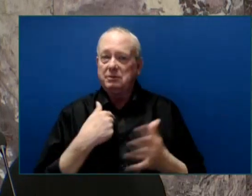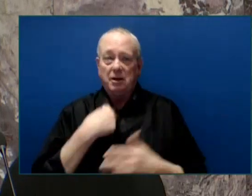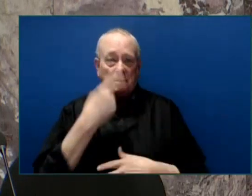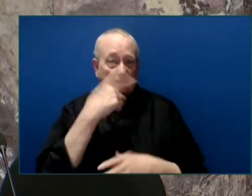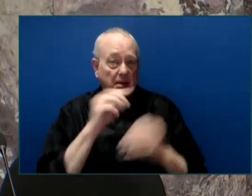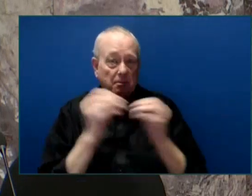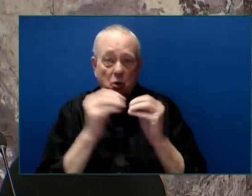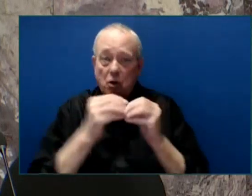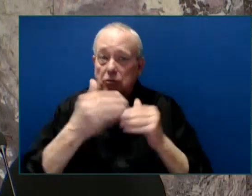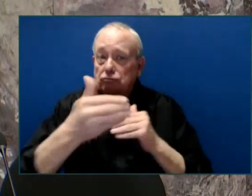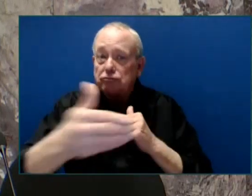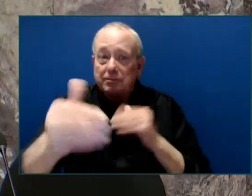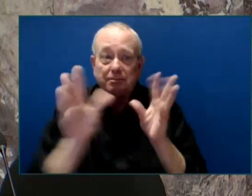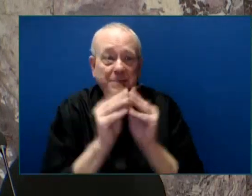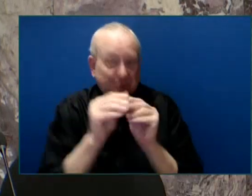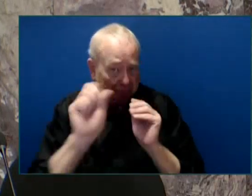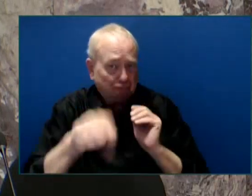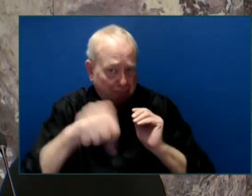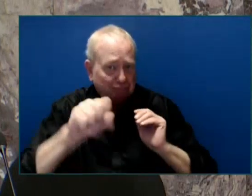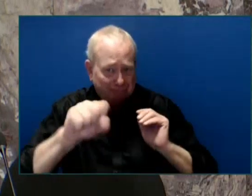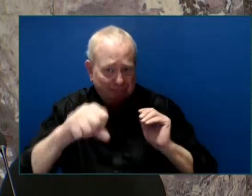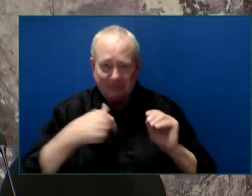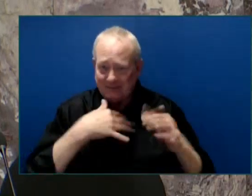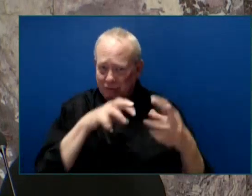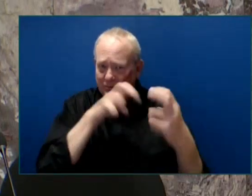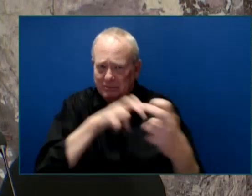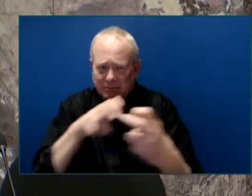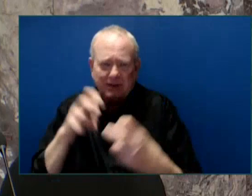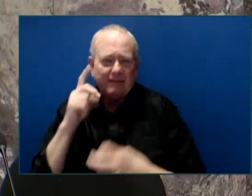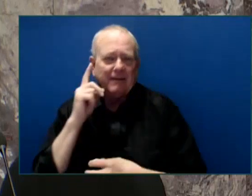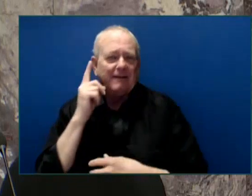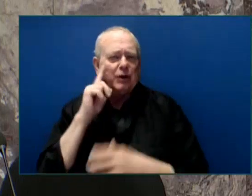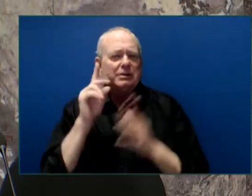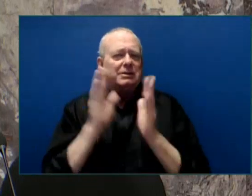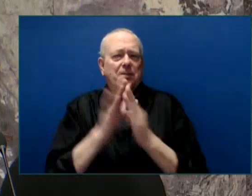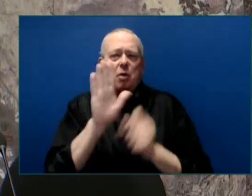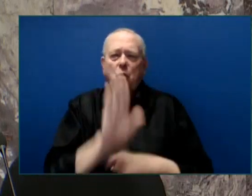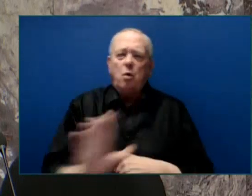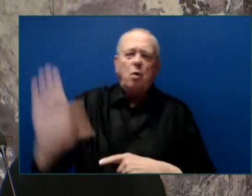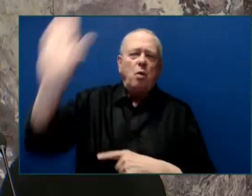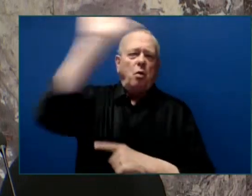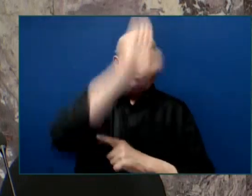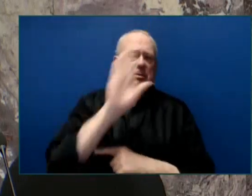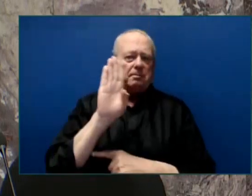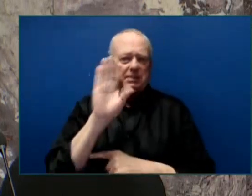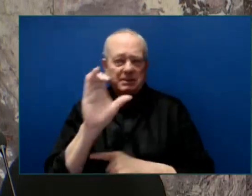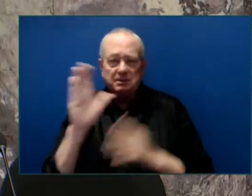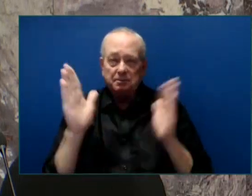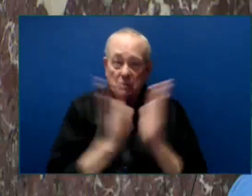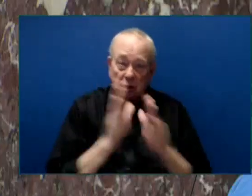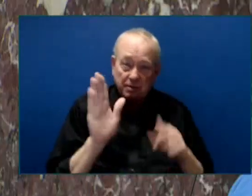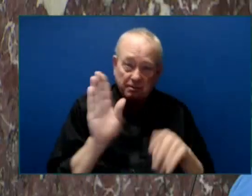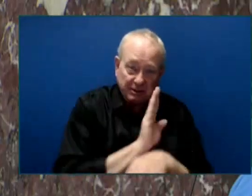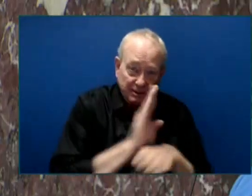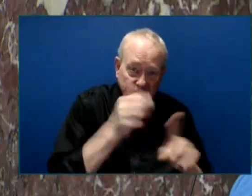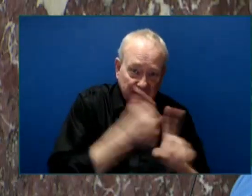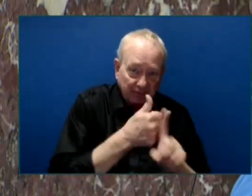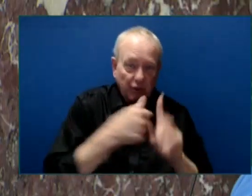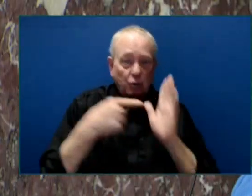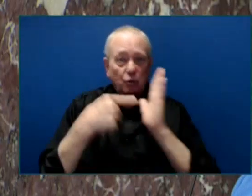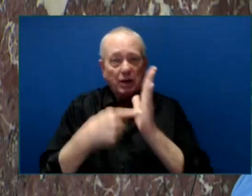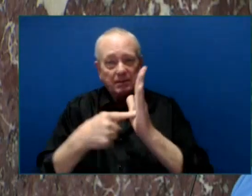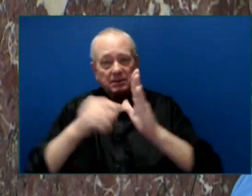province, representatives of small businesses, and many, many small businesses themselves. We've held roundtables throughout the province,